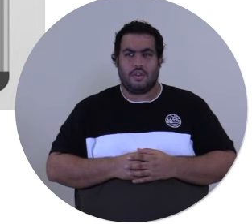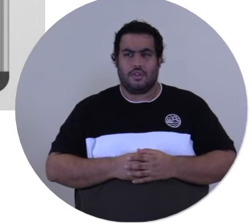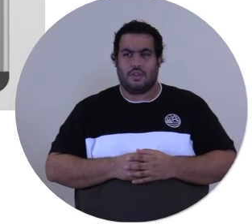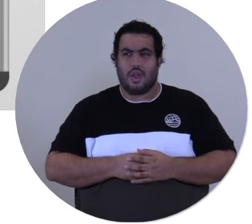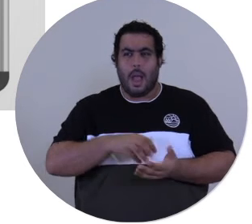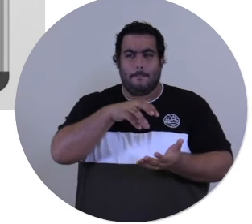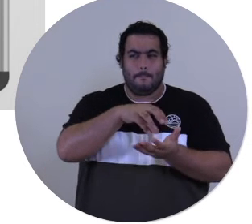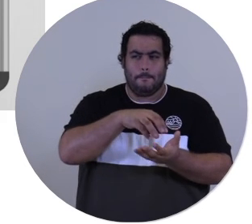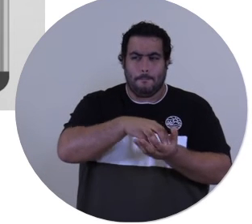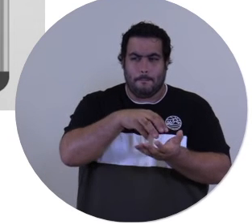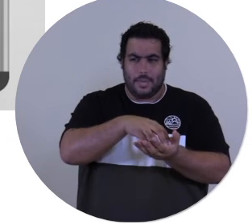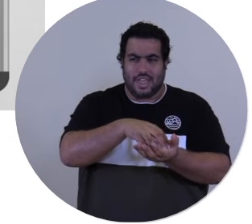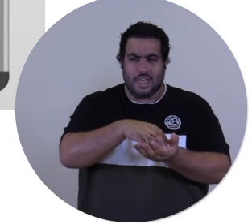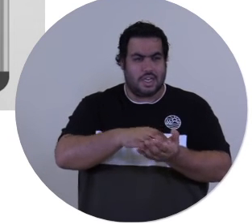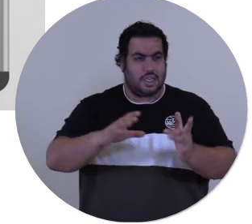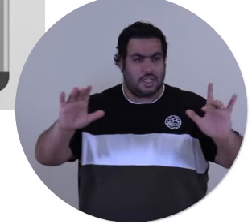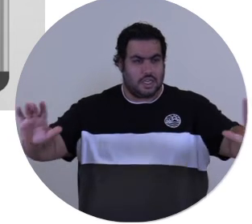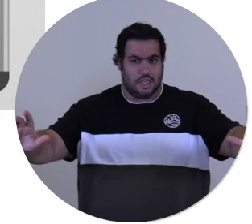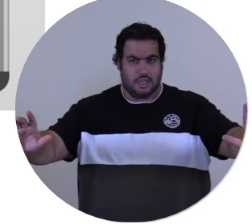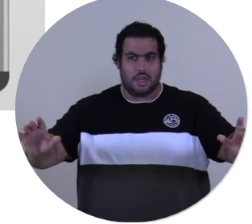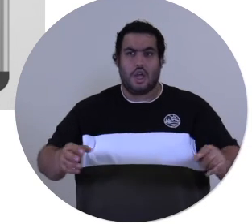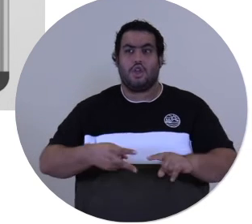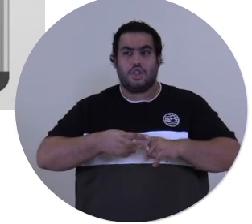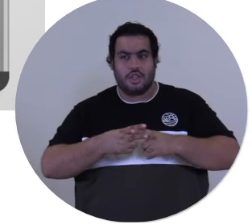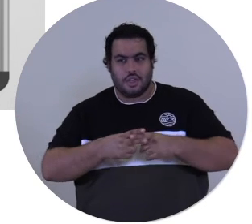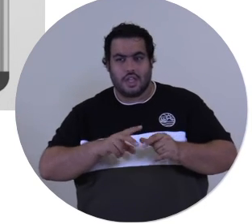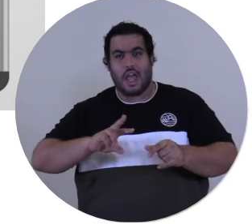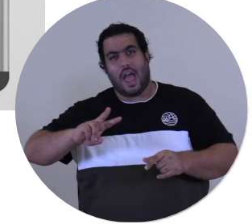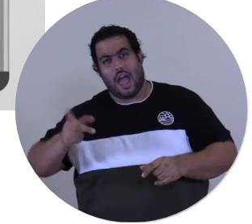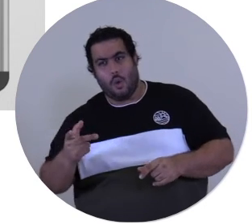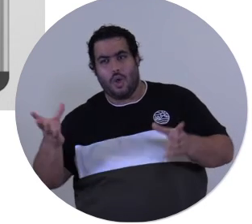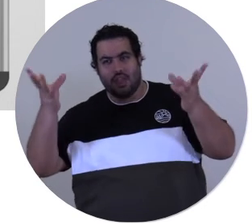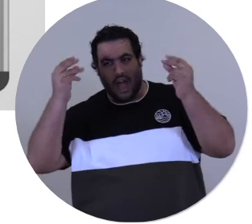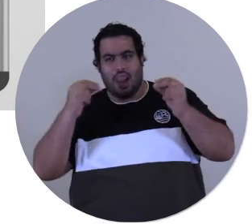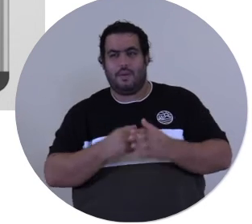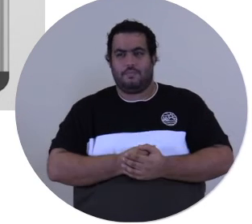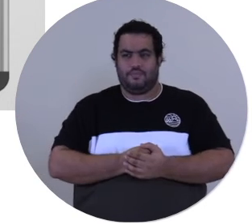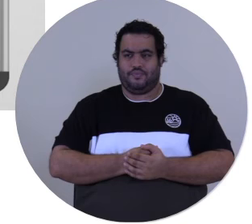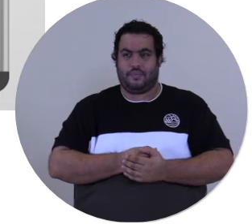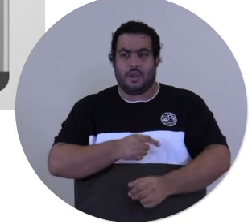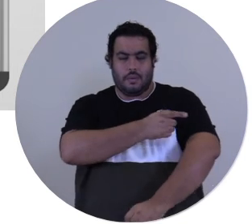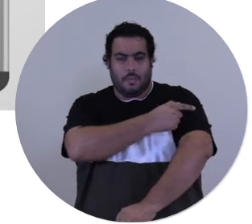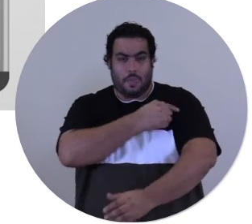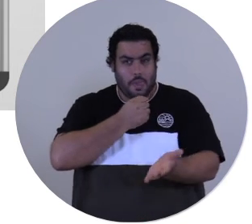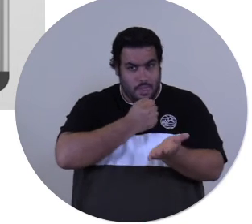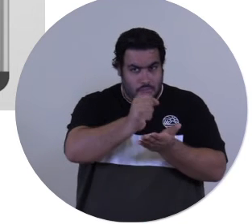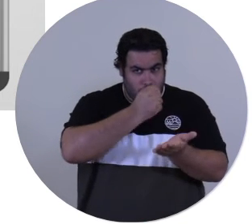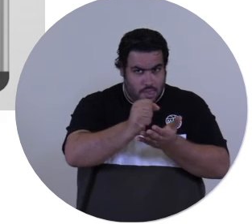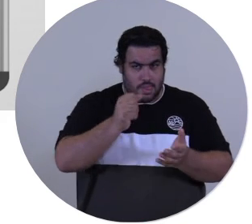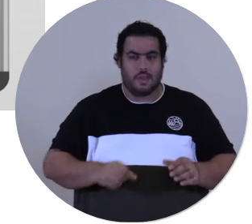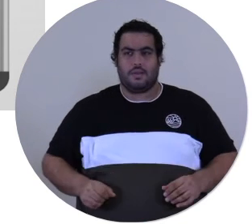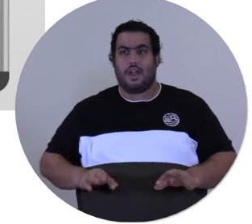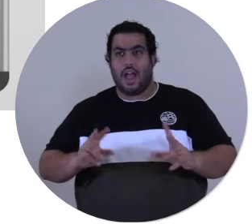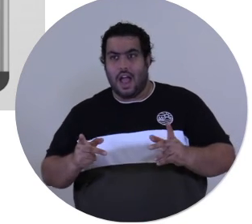repaired. Example, there are many carpentry workshops that are run by skillful carpenters in Al-Dajij. So Beit